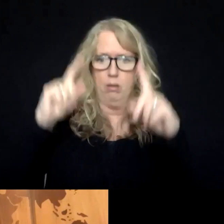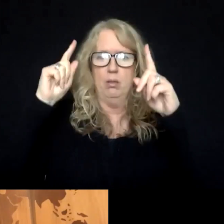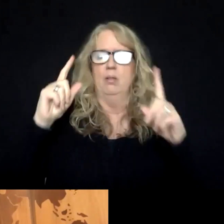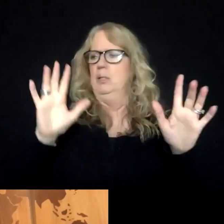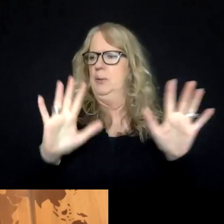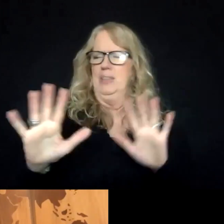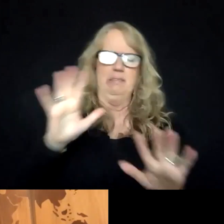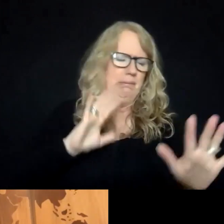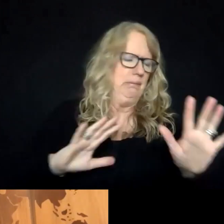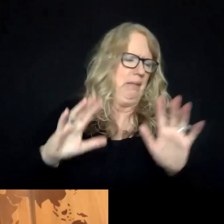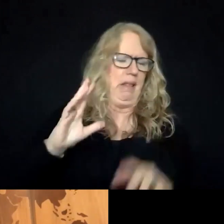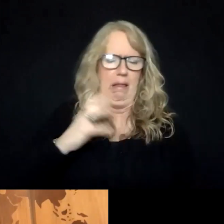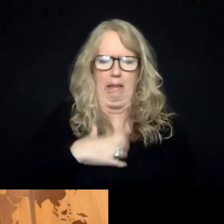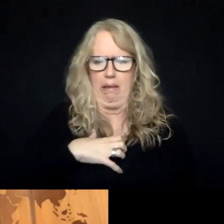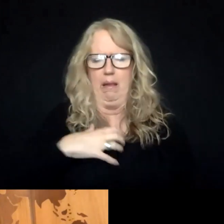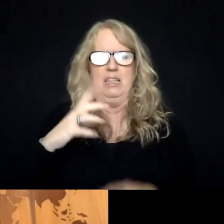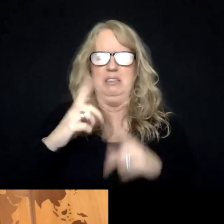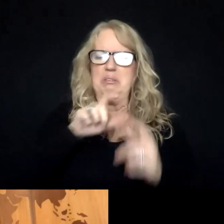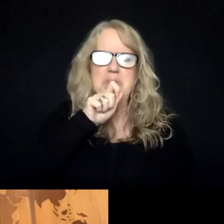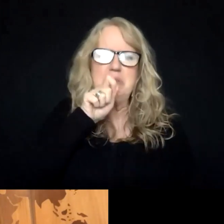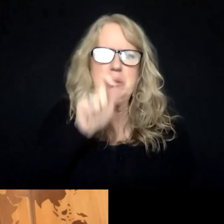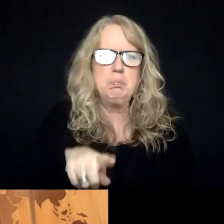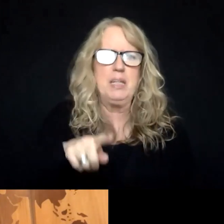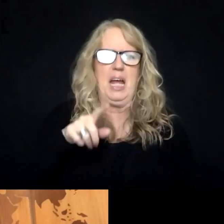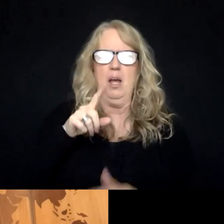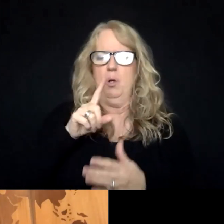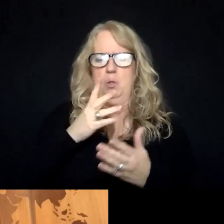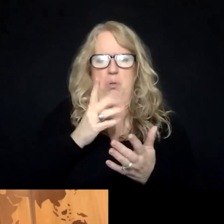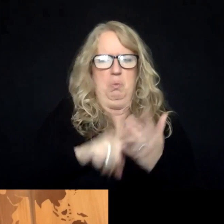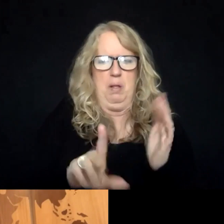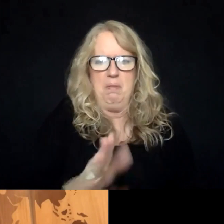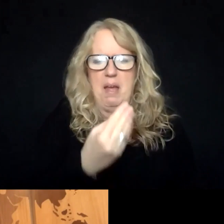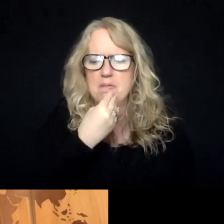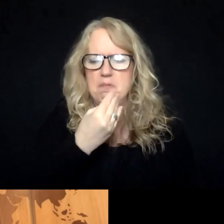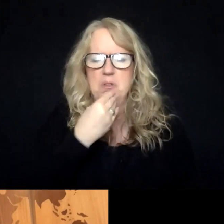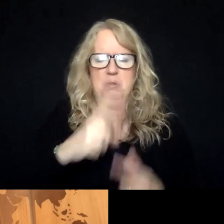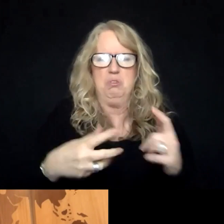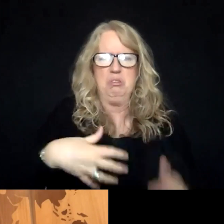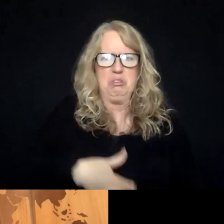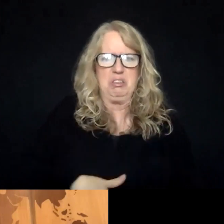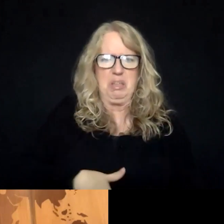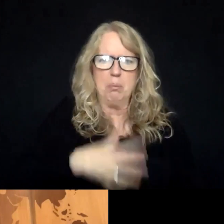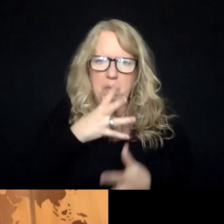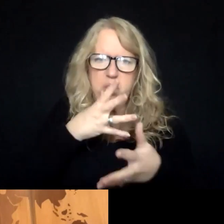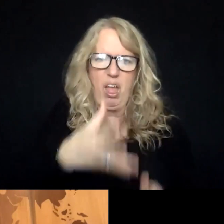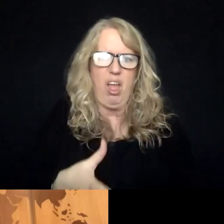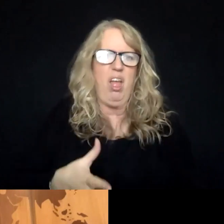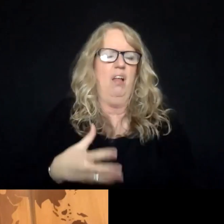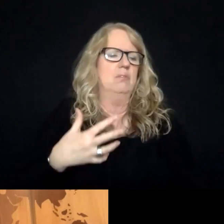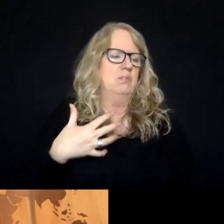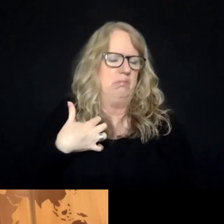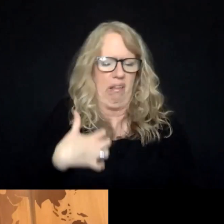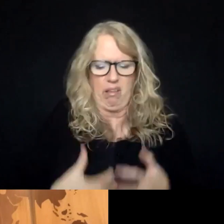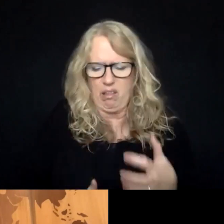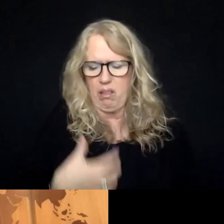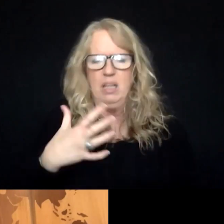of reflexes to spit out whatever the food is. Your stomach heaves, you come close to throwing up,